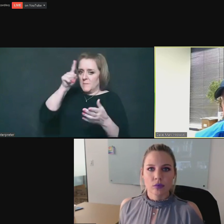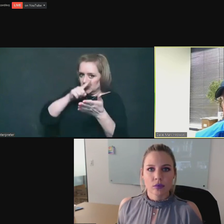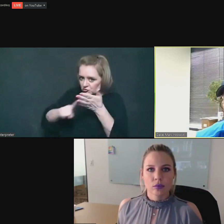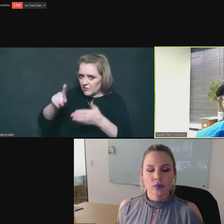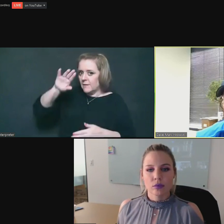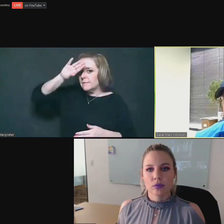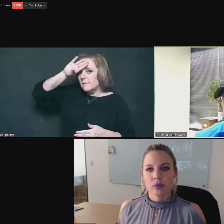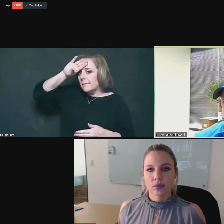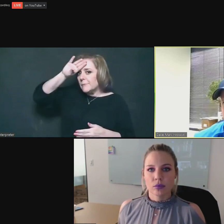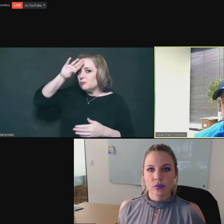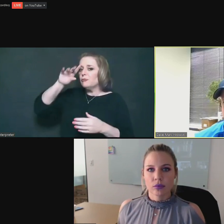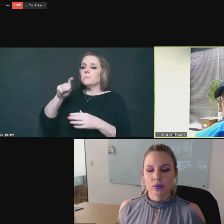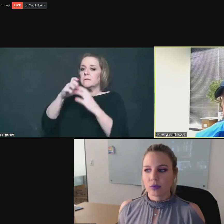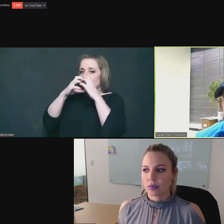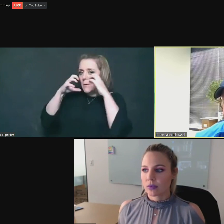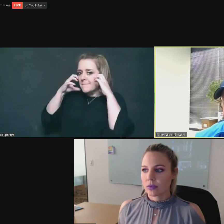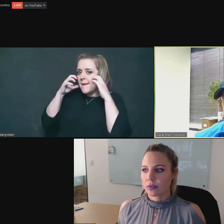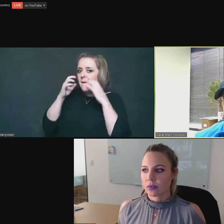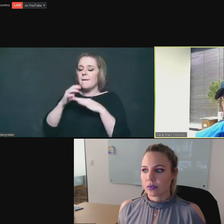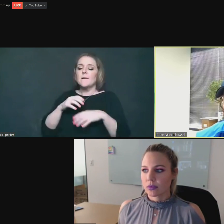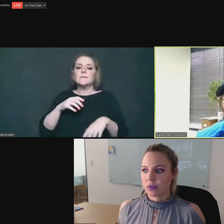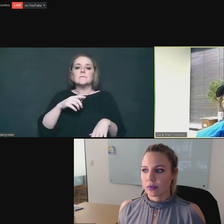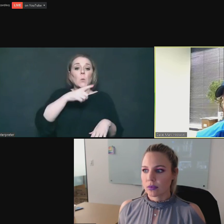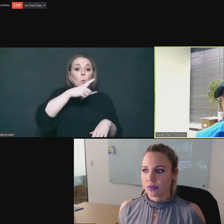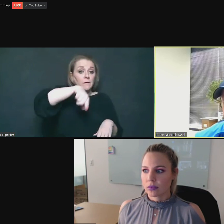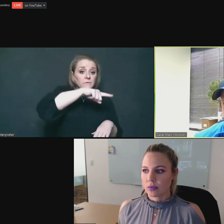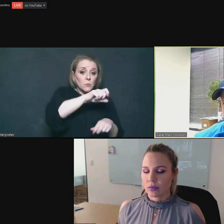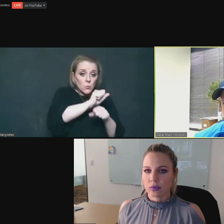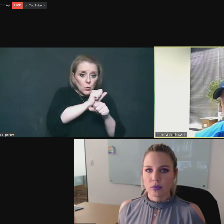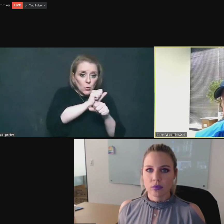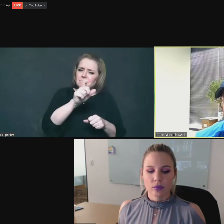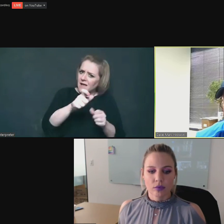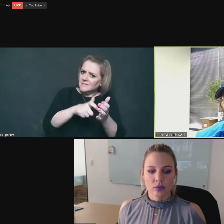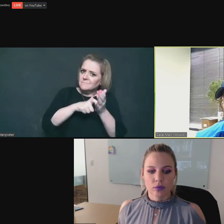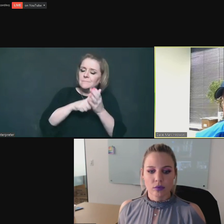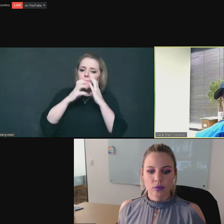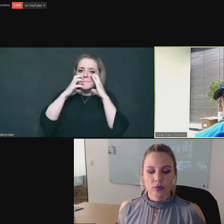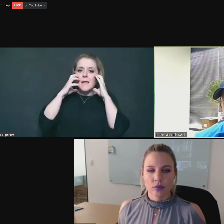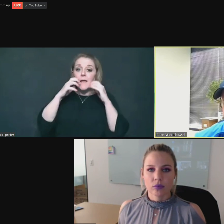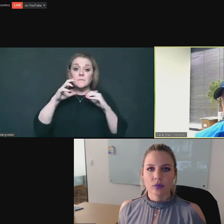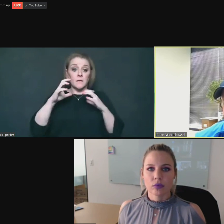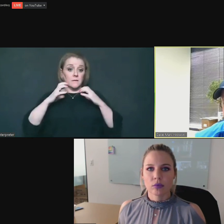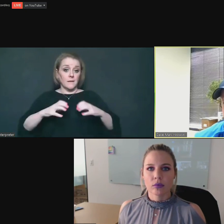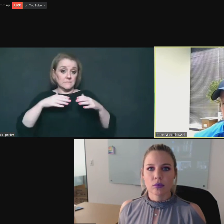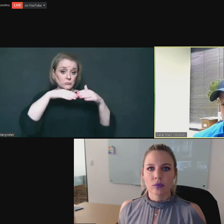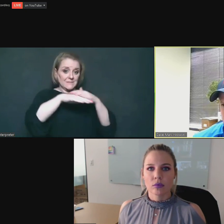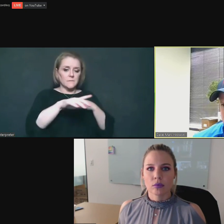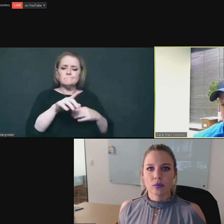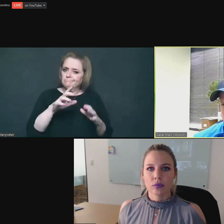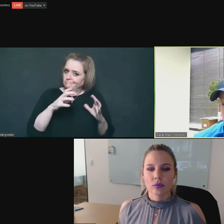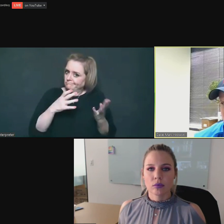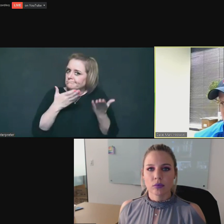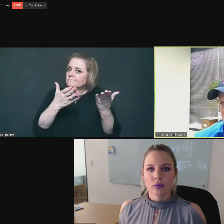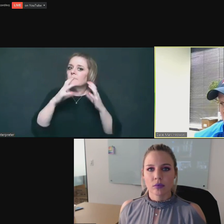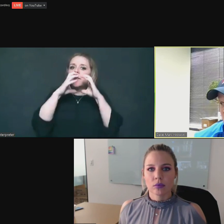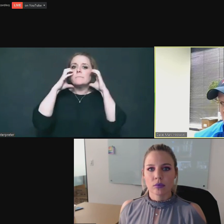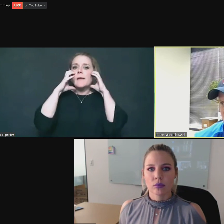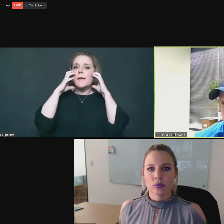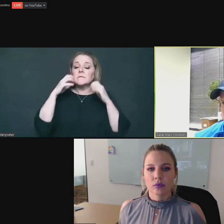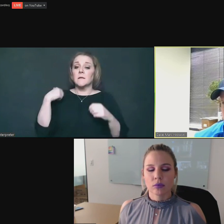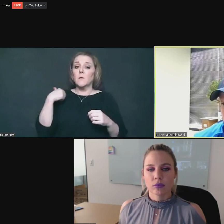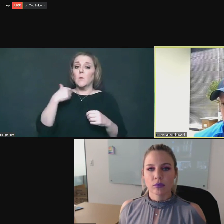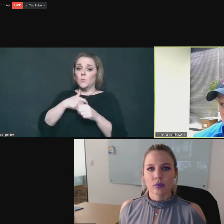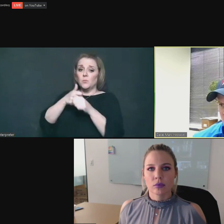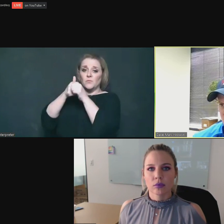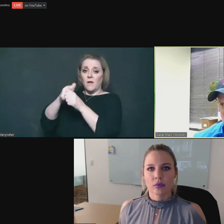masks, employees wearing masks. I will tell you, if we adopted exactly what the governor had in their guidance,